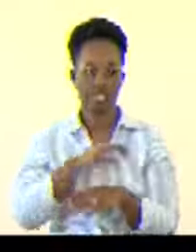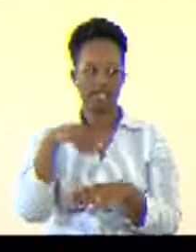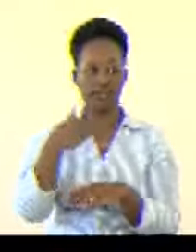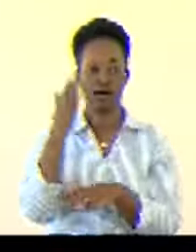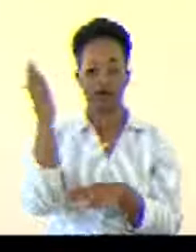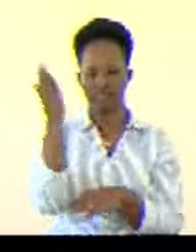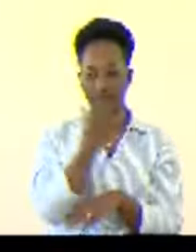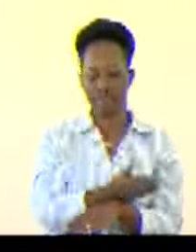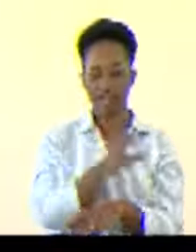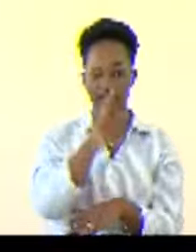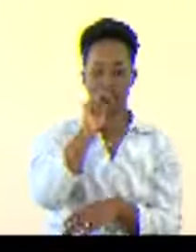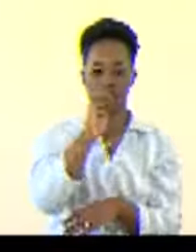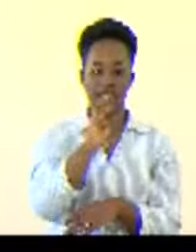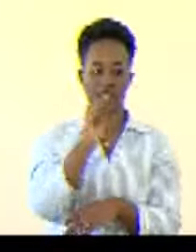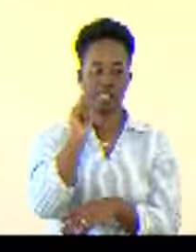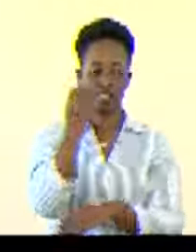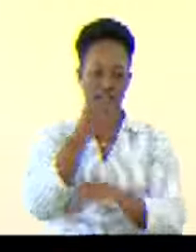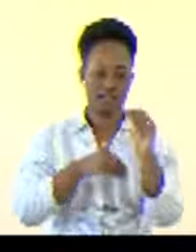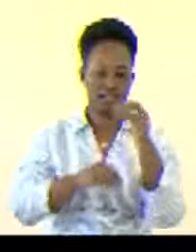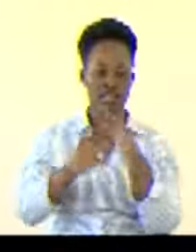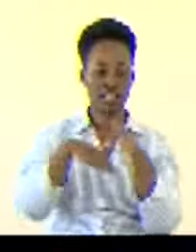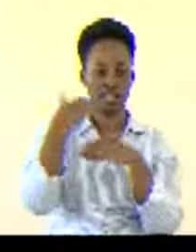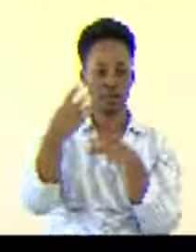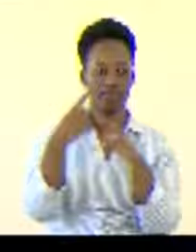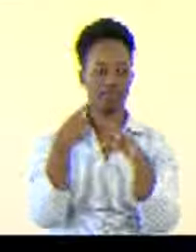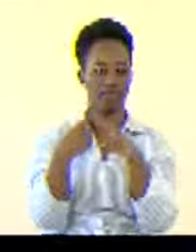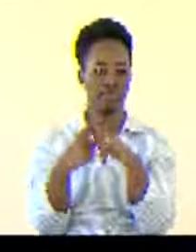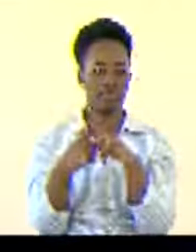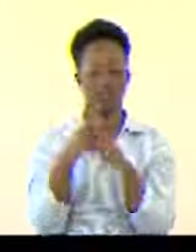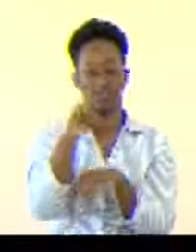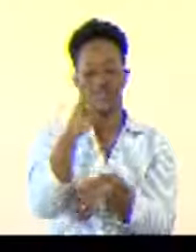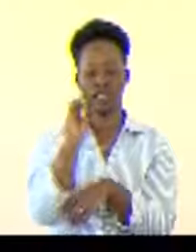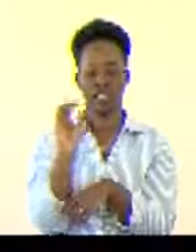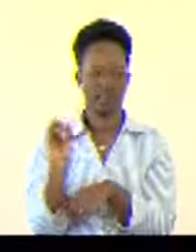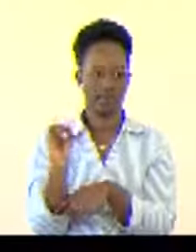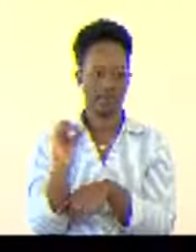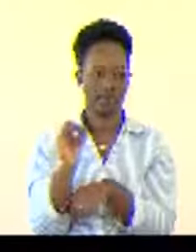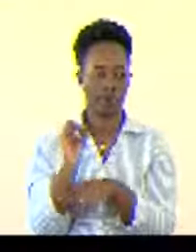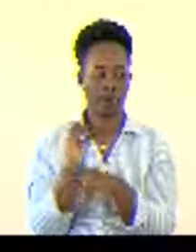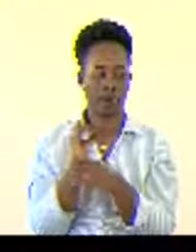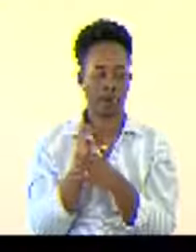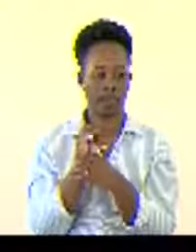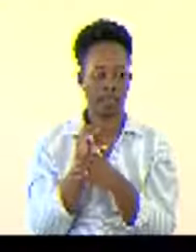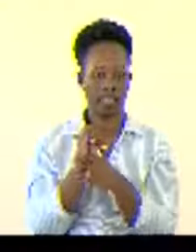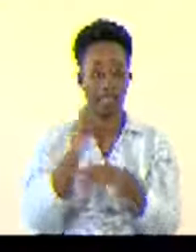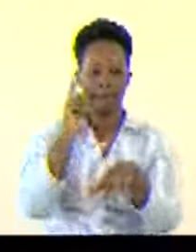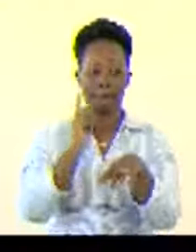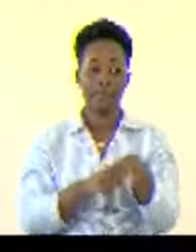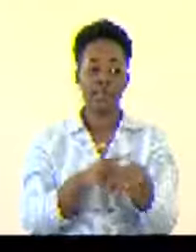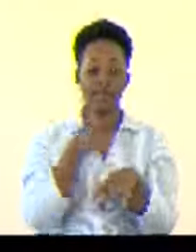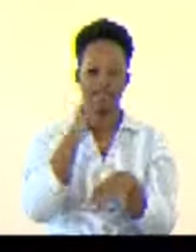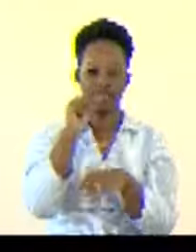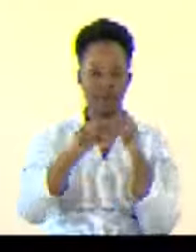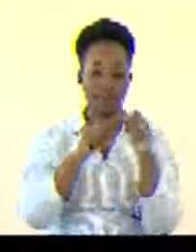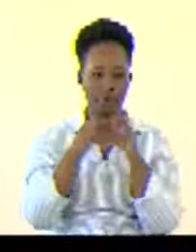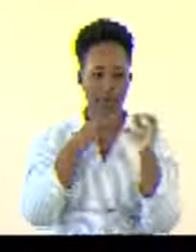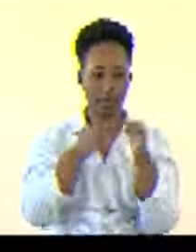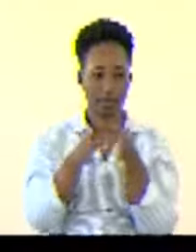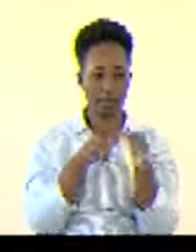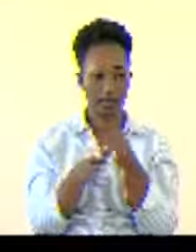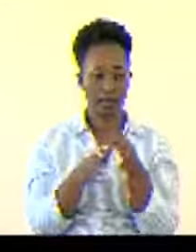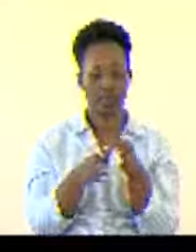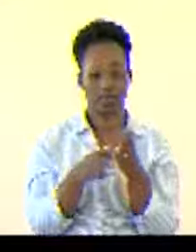sales, then you multiply 100. When it comes to interpretation, remember